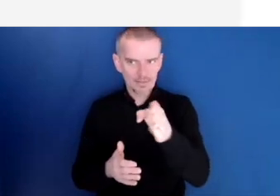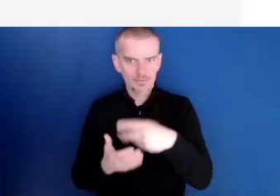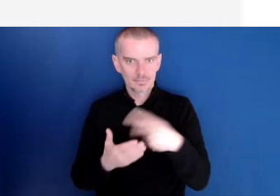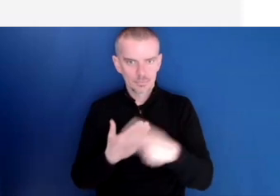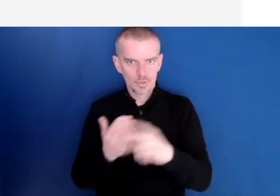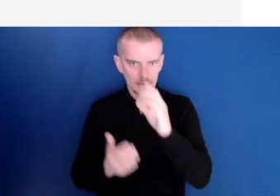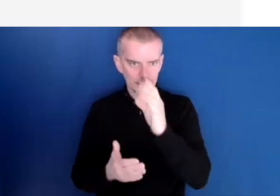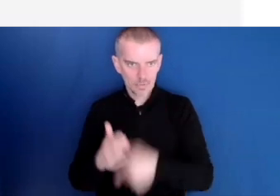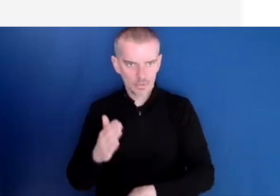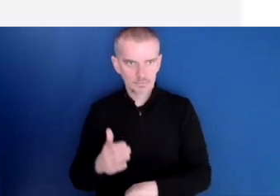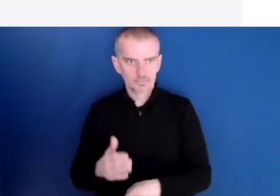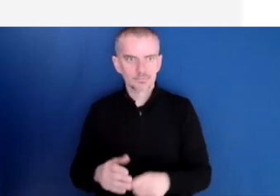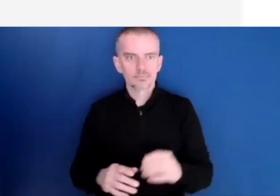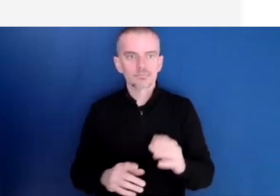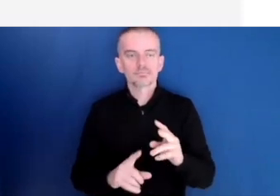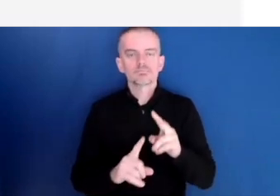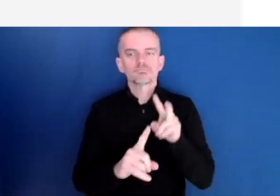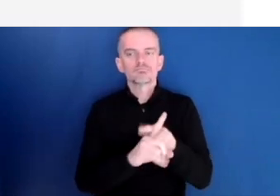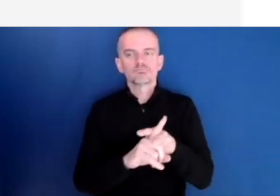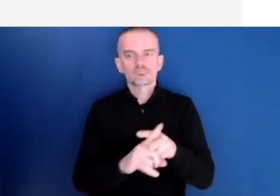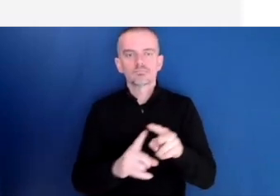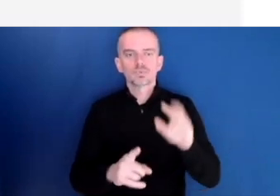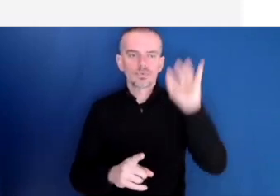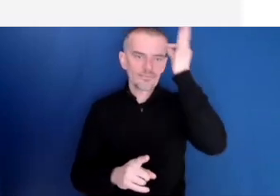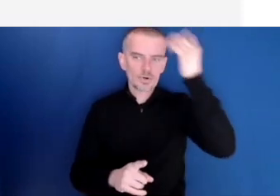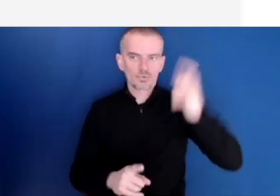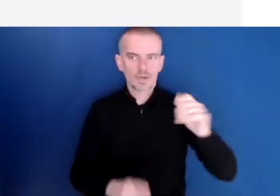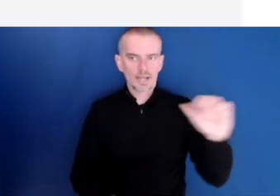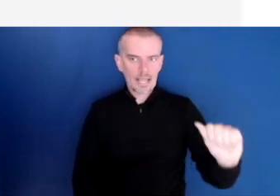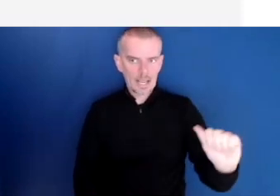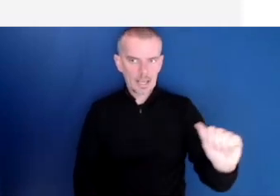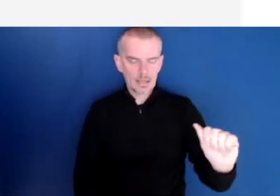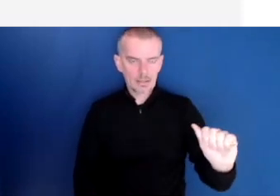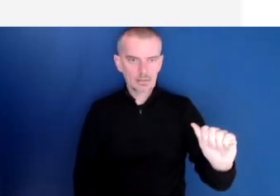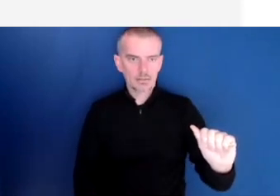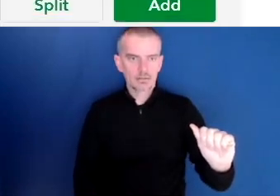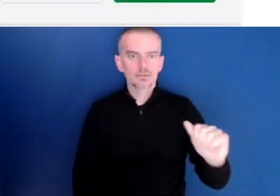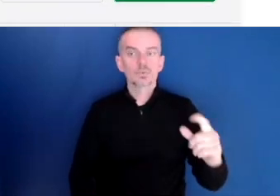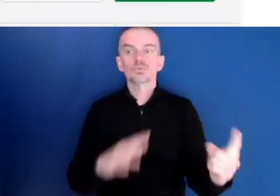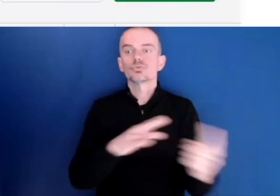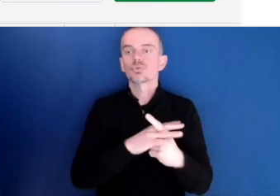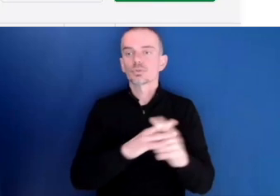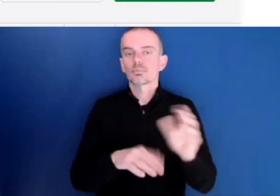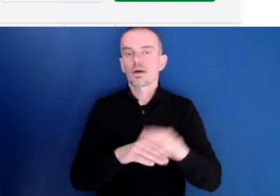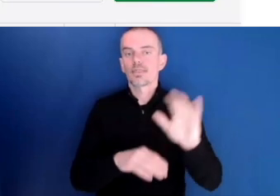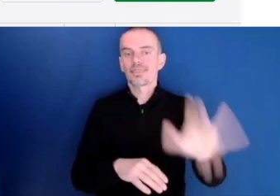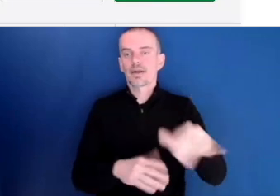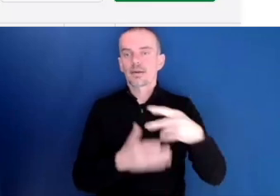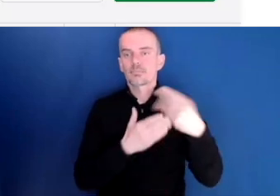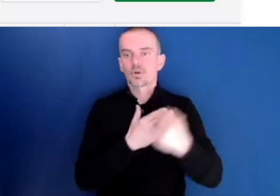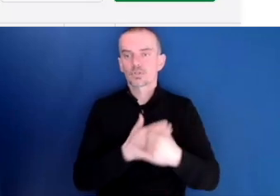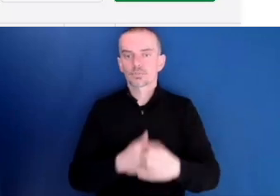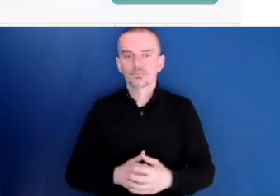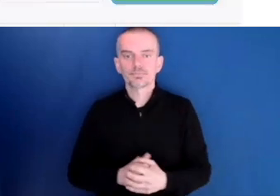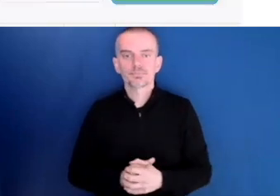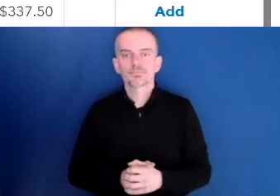this the Federal Grant A project so that it shows up within the project module. And so I'm going to save this